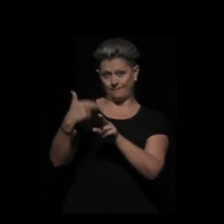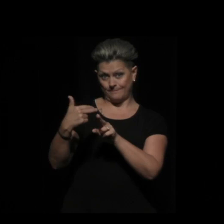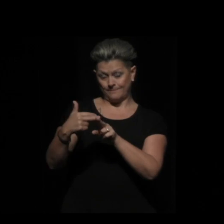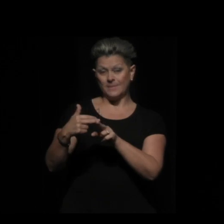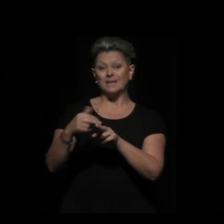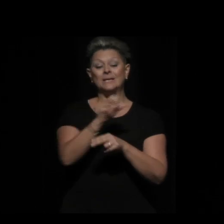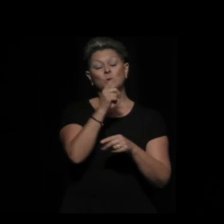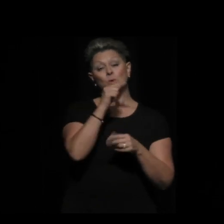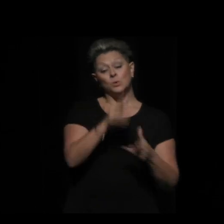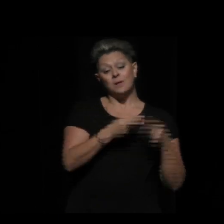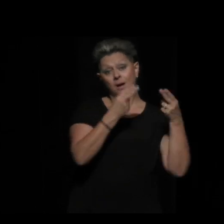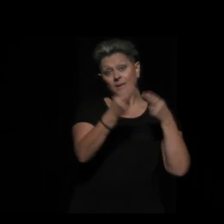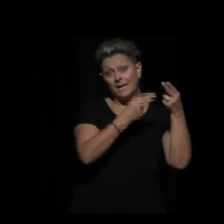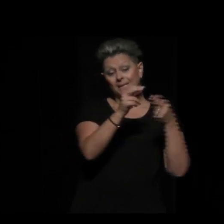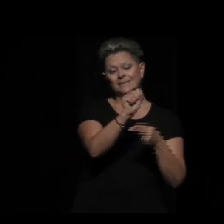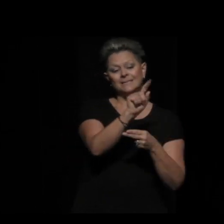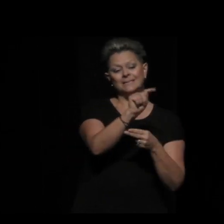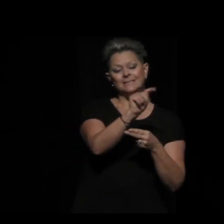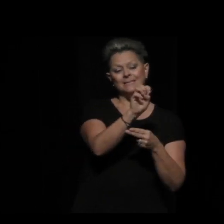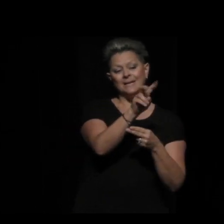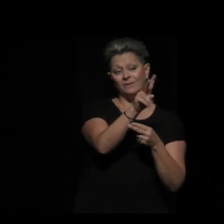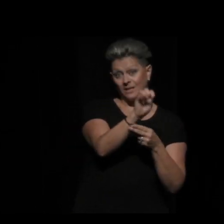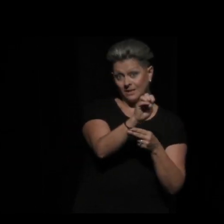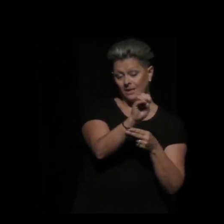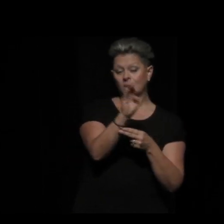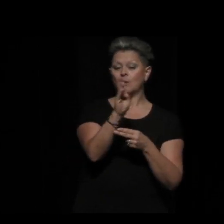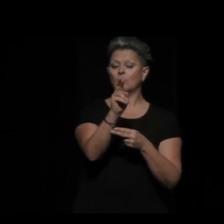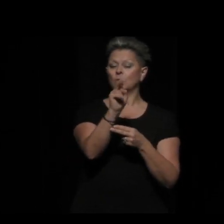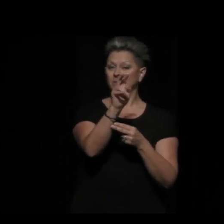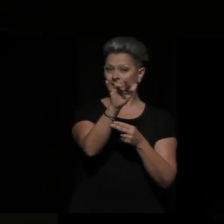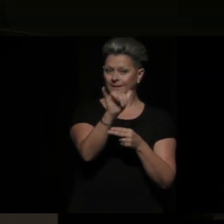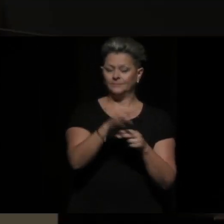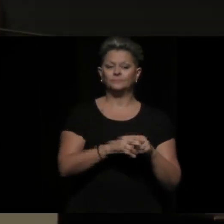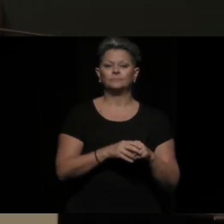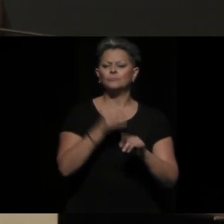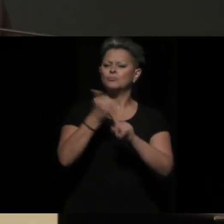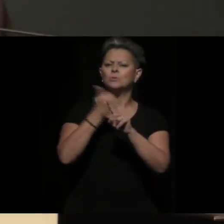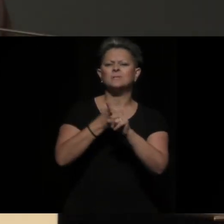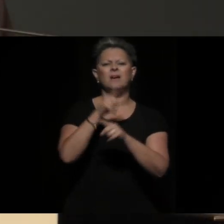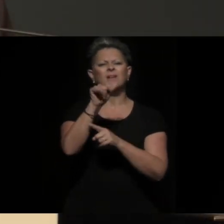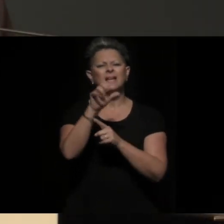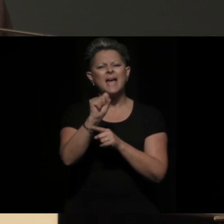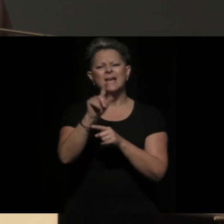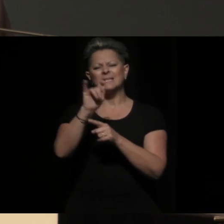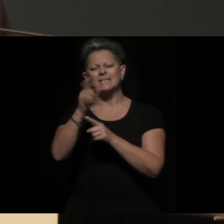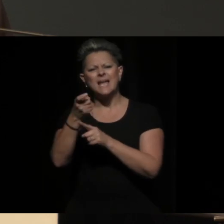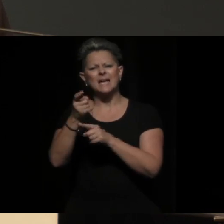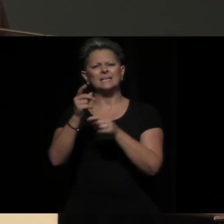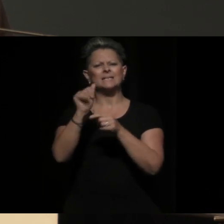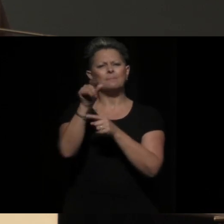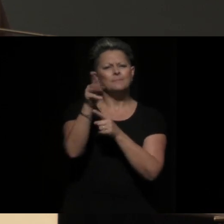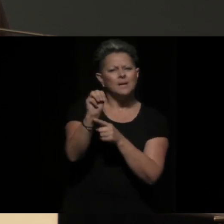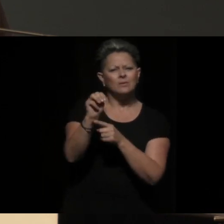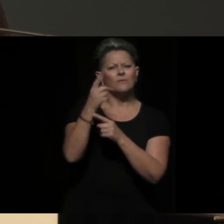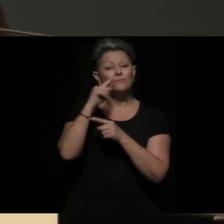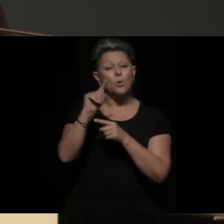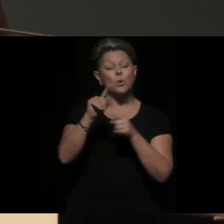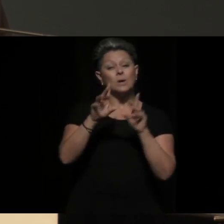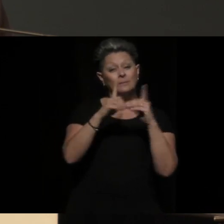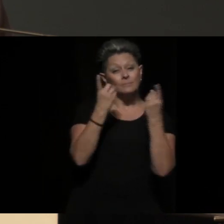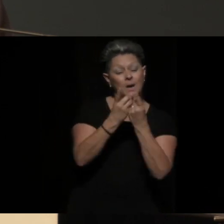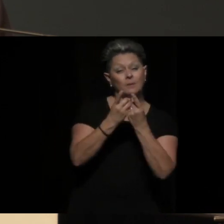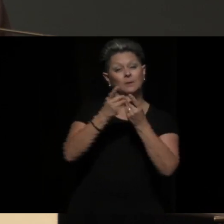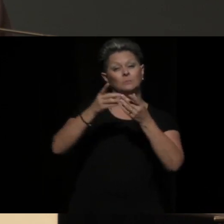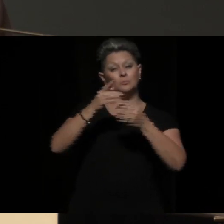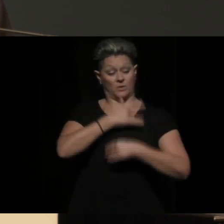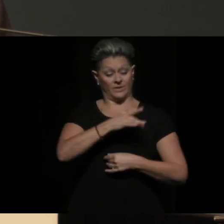Mercer. Deanne Spurl is a manager, gas tax administration, with the Department of Municipal and Provincial